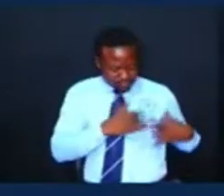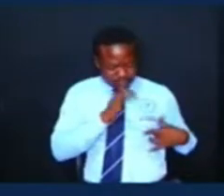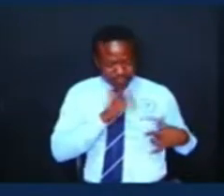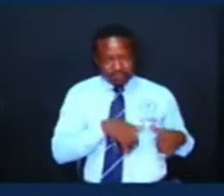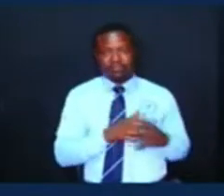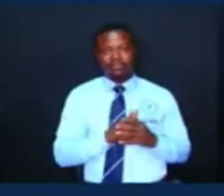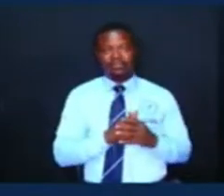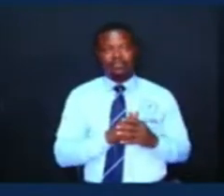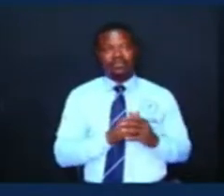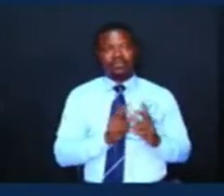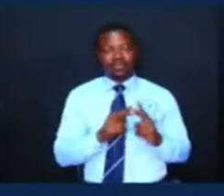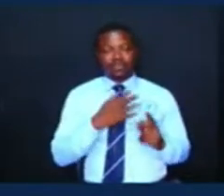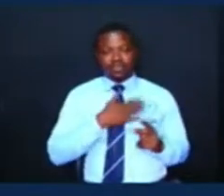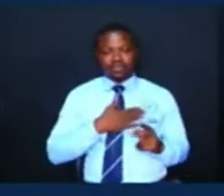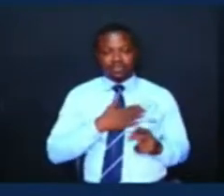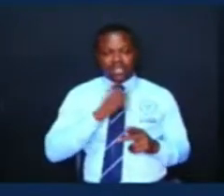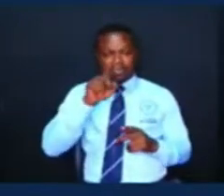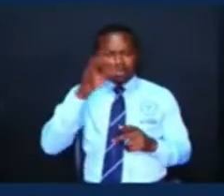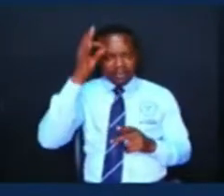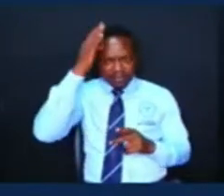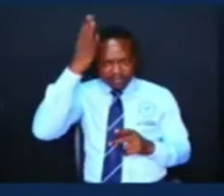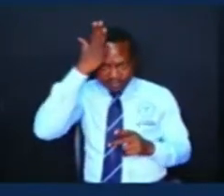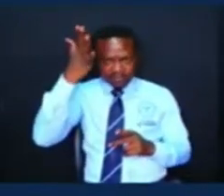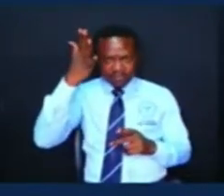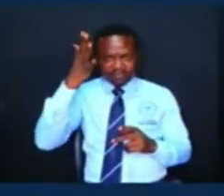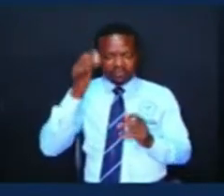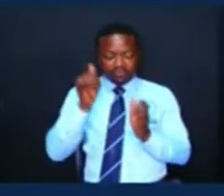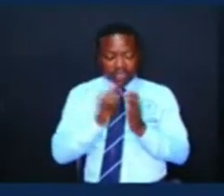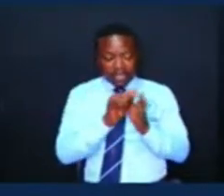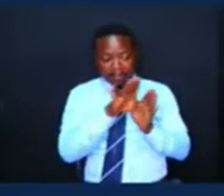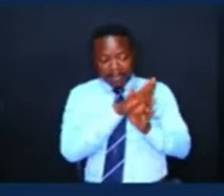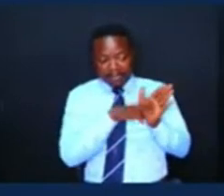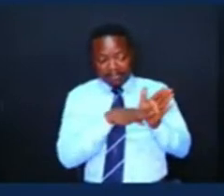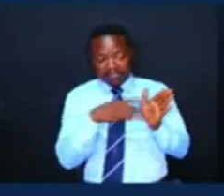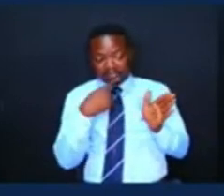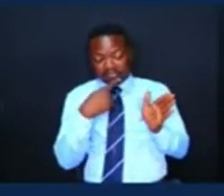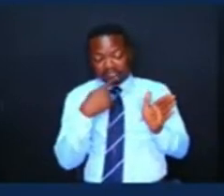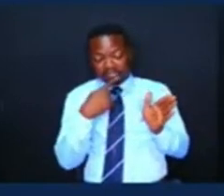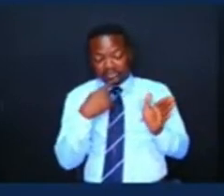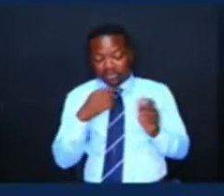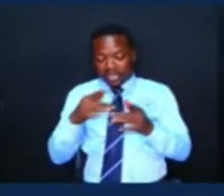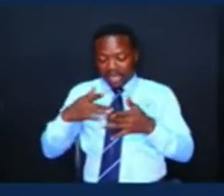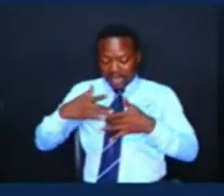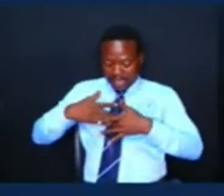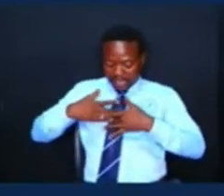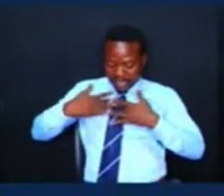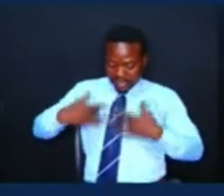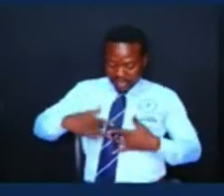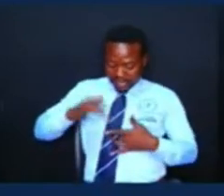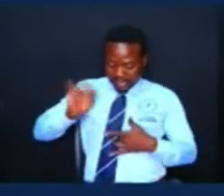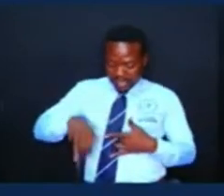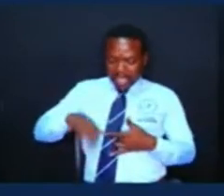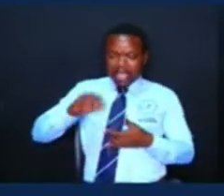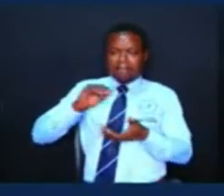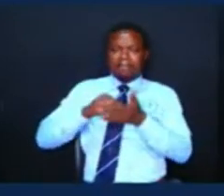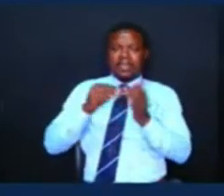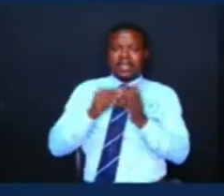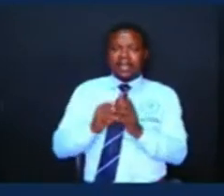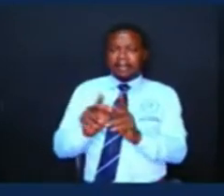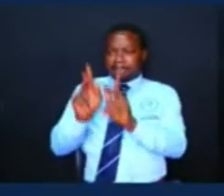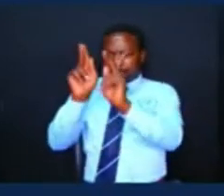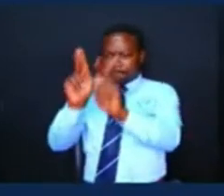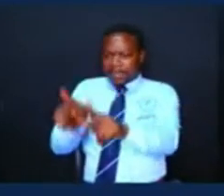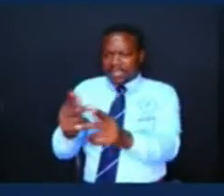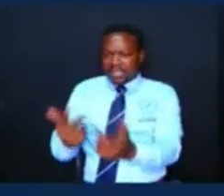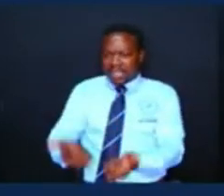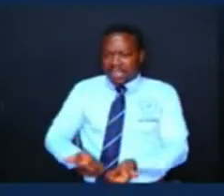So please hold it that the Bible regularly refers to the heart as the center of one's inner